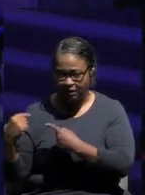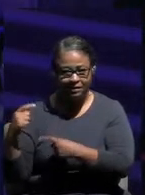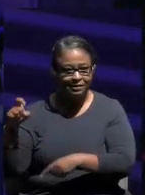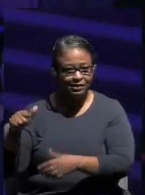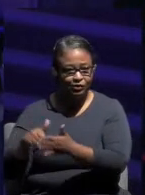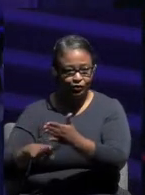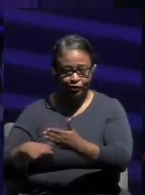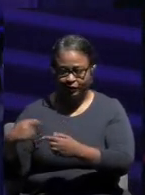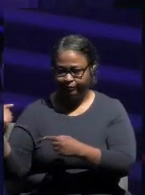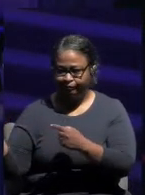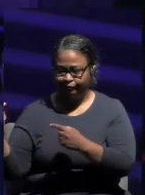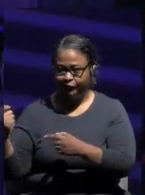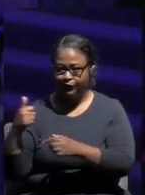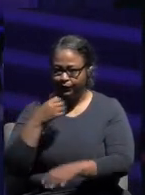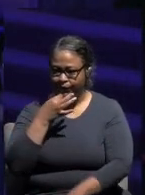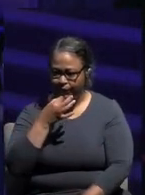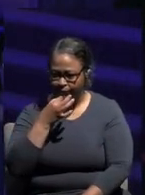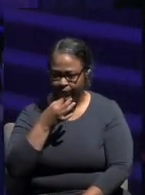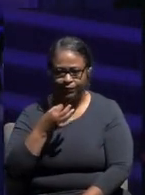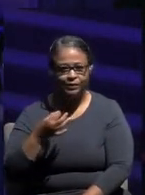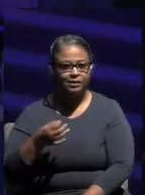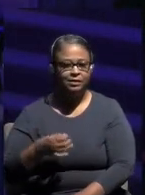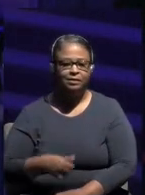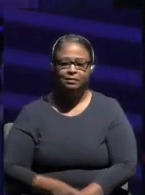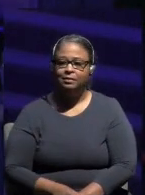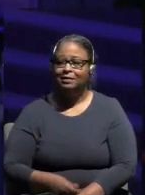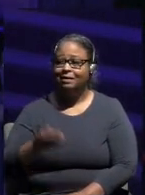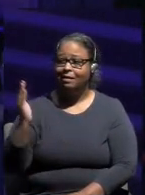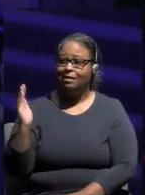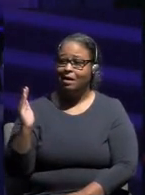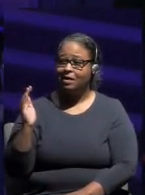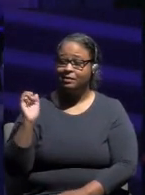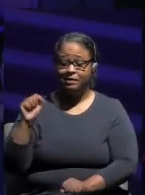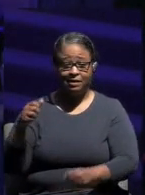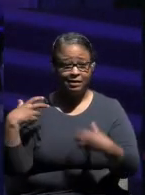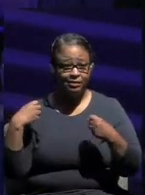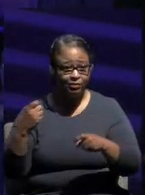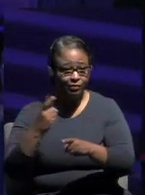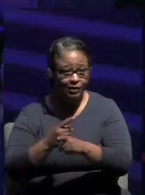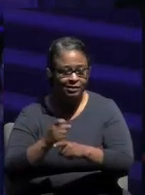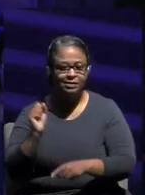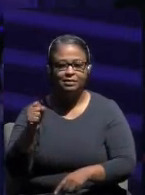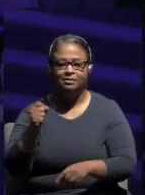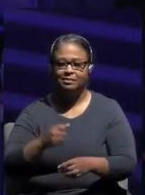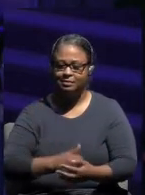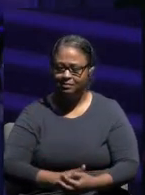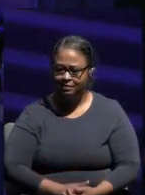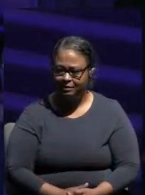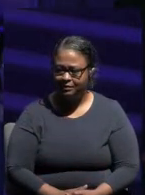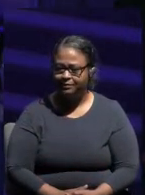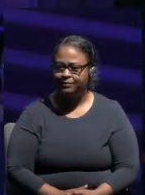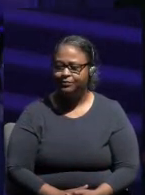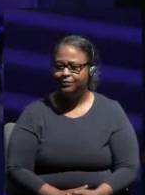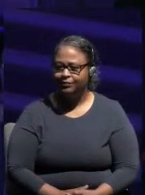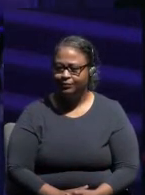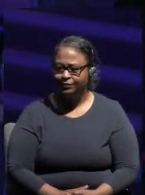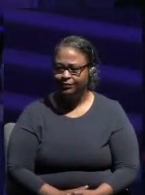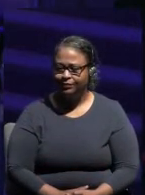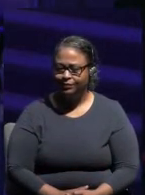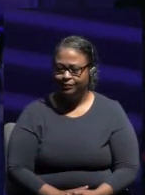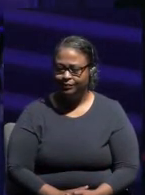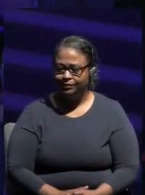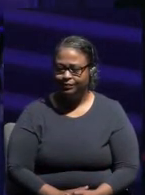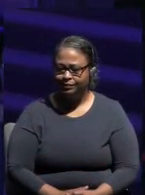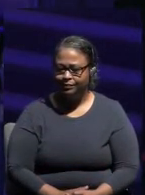want God to heal him. God can heal that. He can heal anything. He can take care of all this stuff. Amen. But